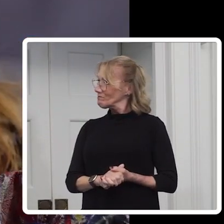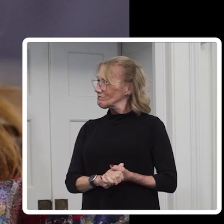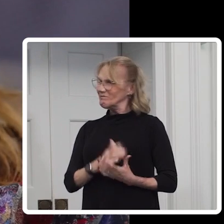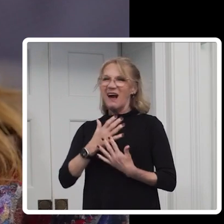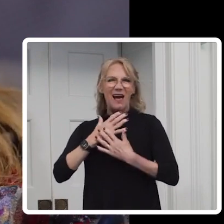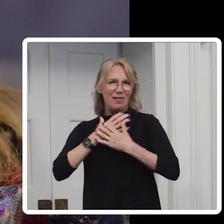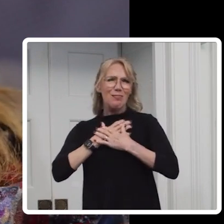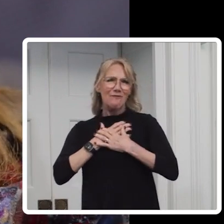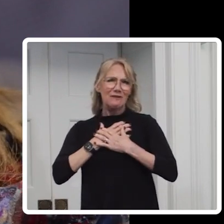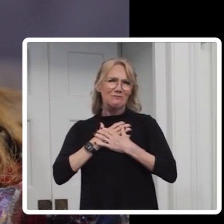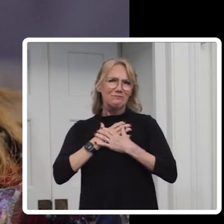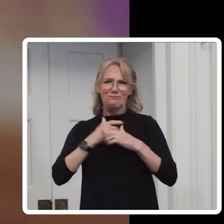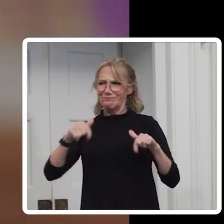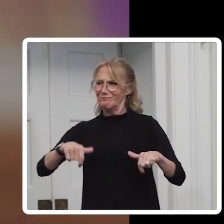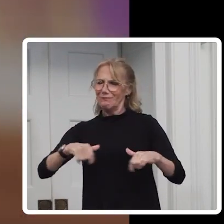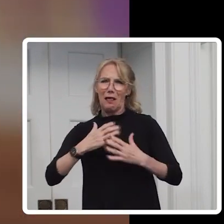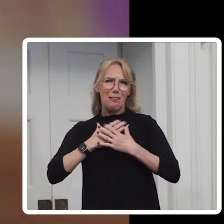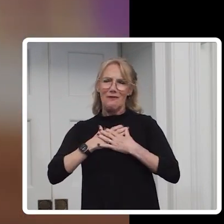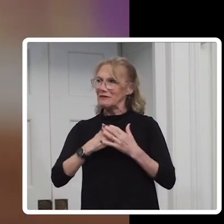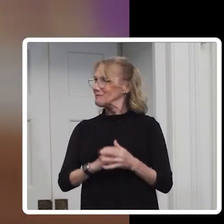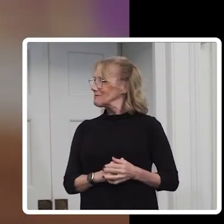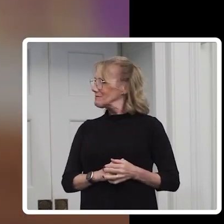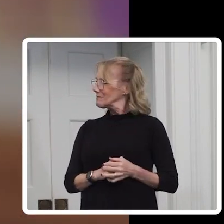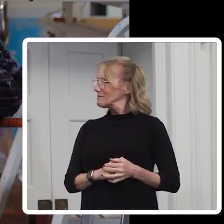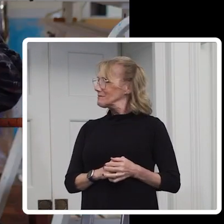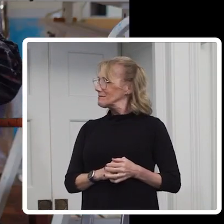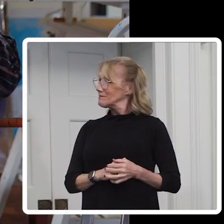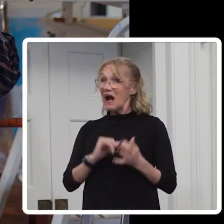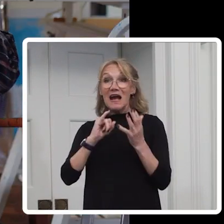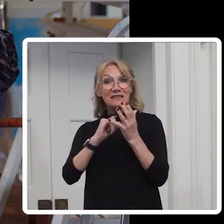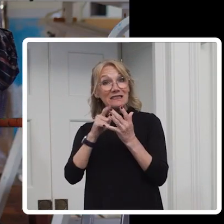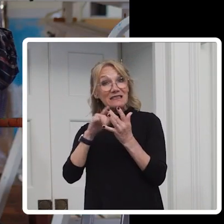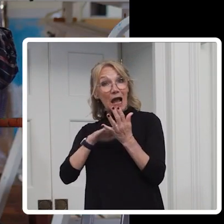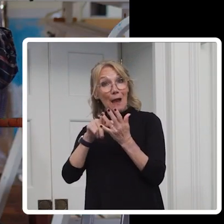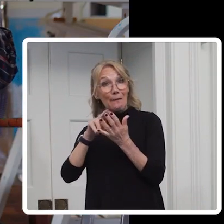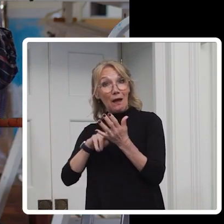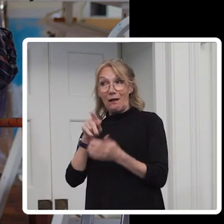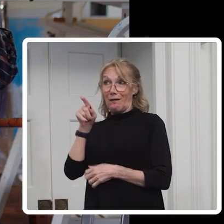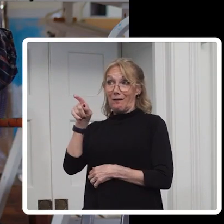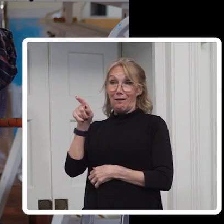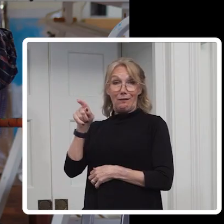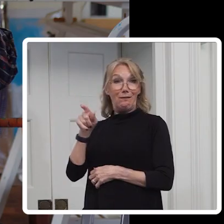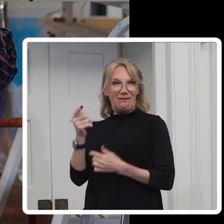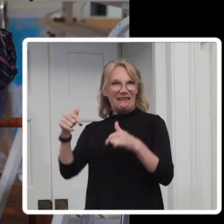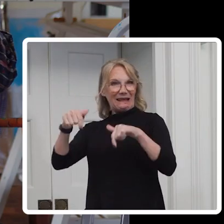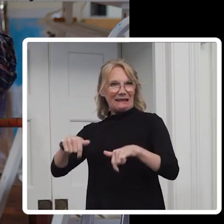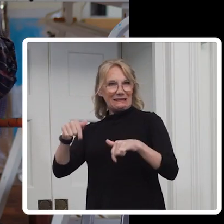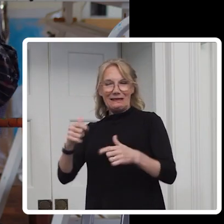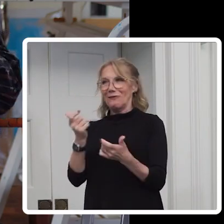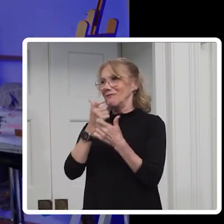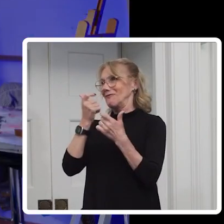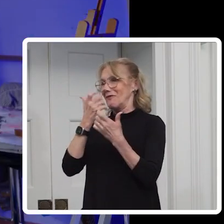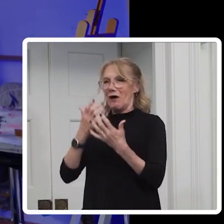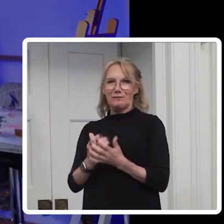I do love it though, I do. When Sam's here, it's fun it is. Which I just get